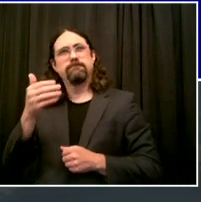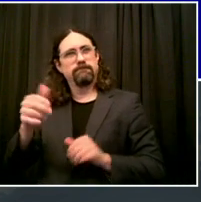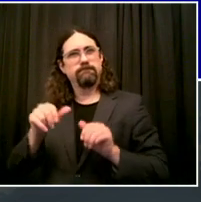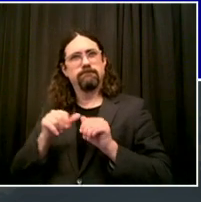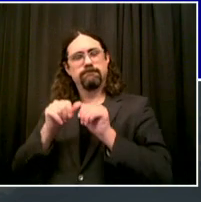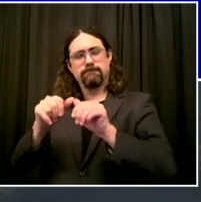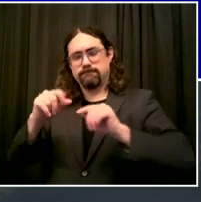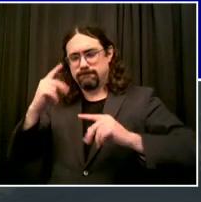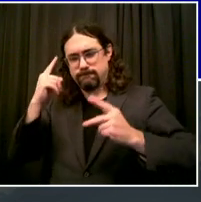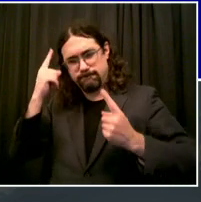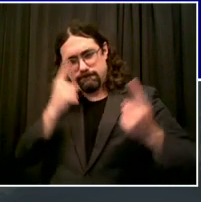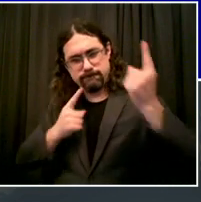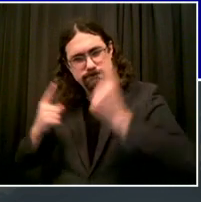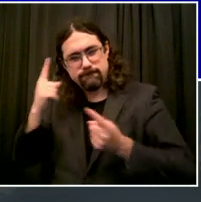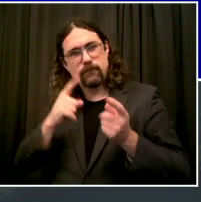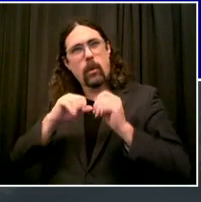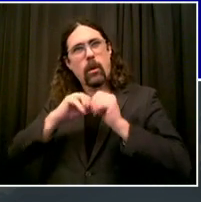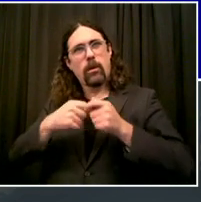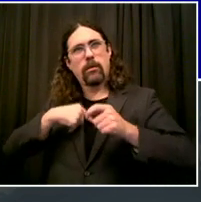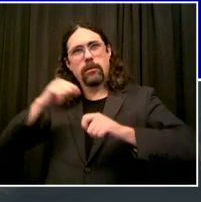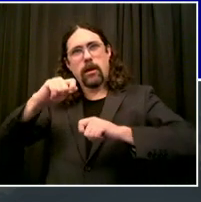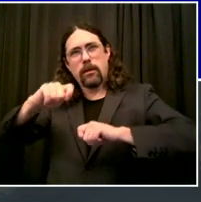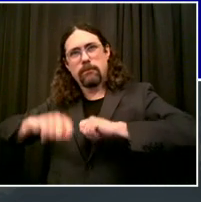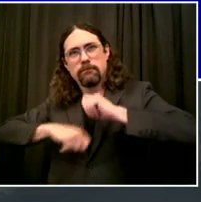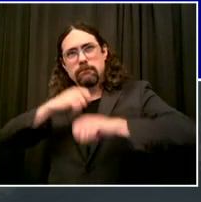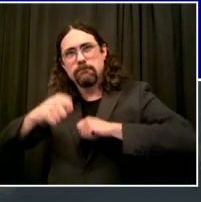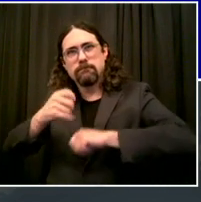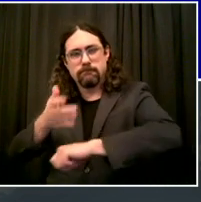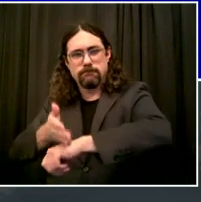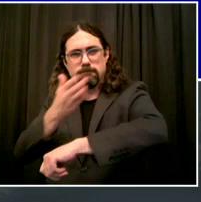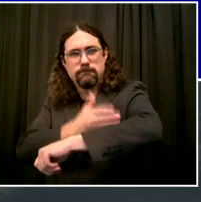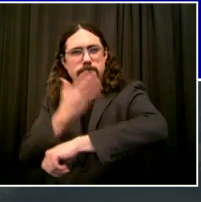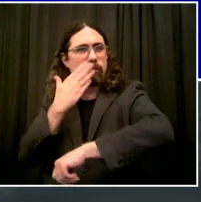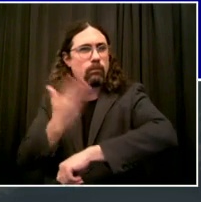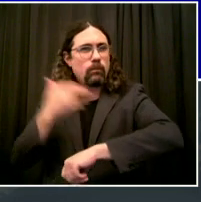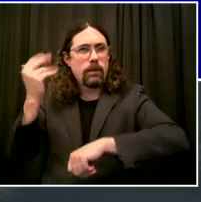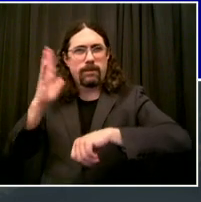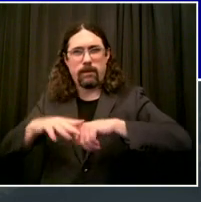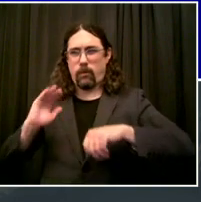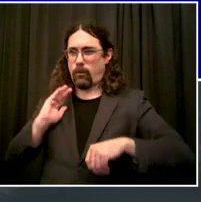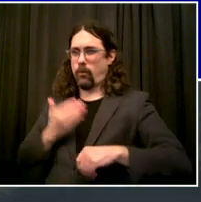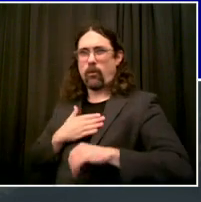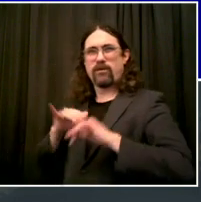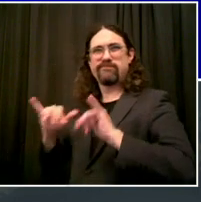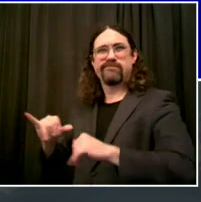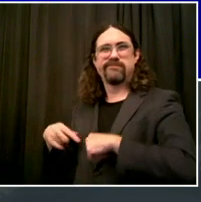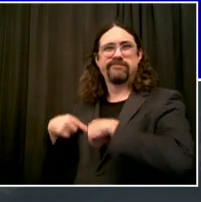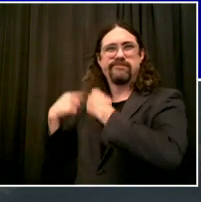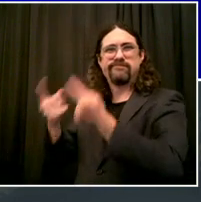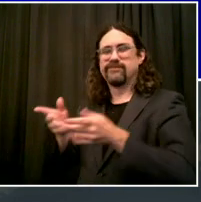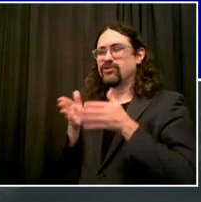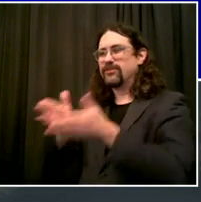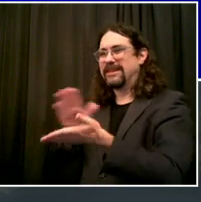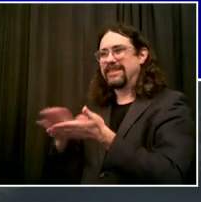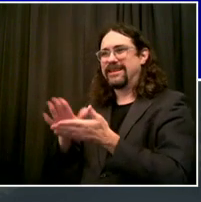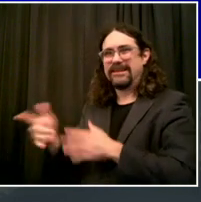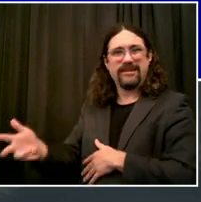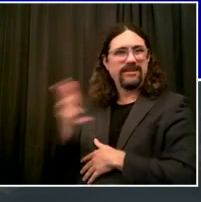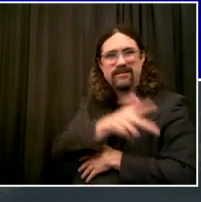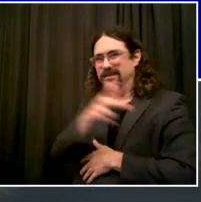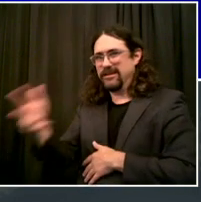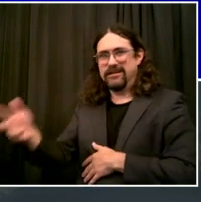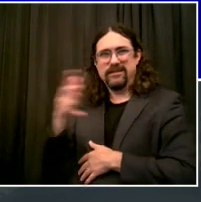and as a public servant is the streets where people had to move their car not once a week, but twice a week, 2 different days,